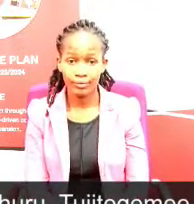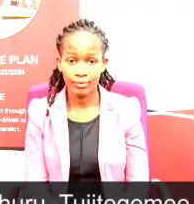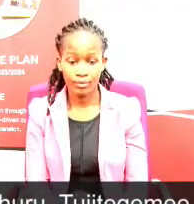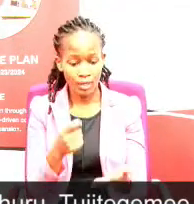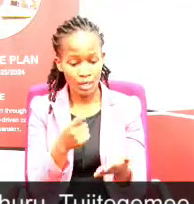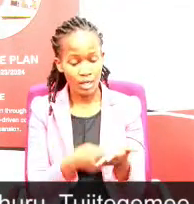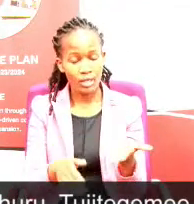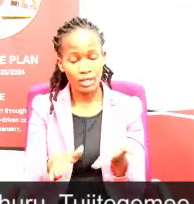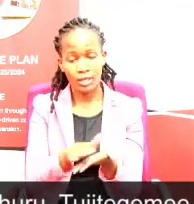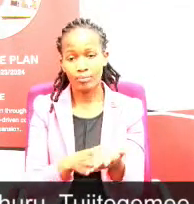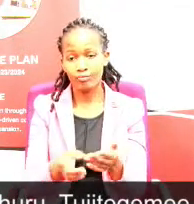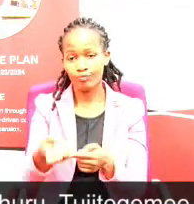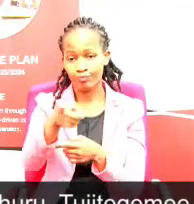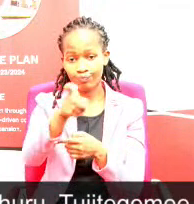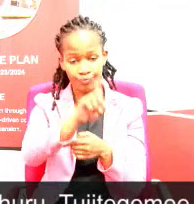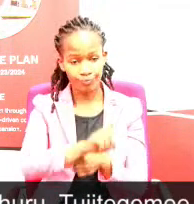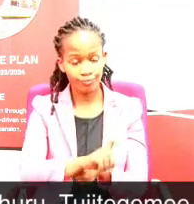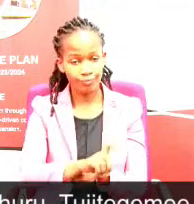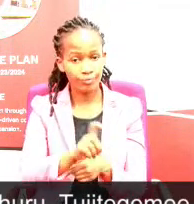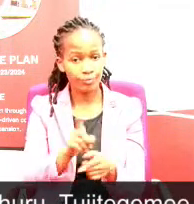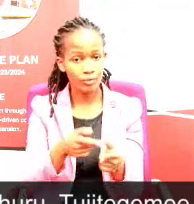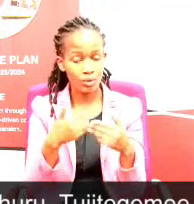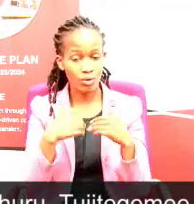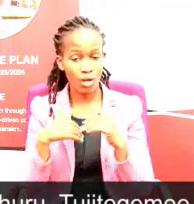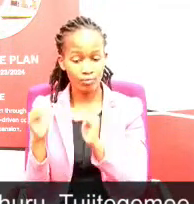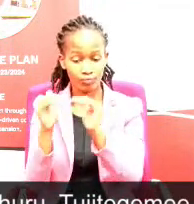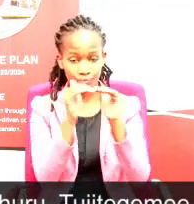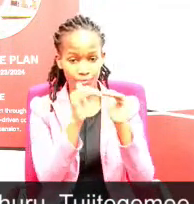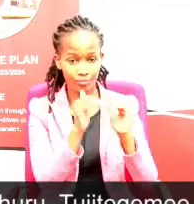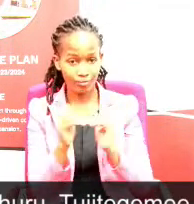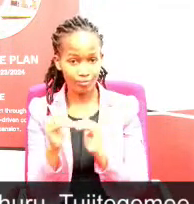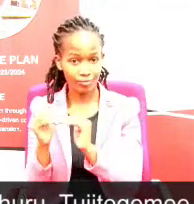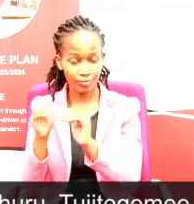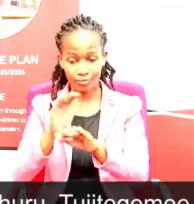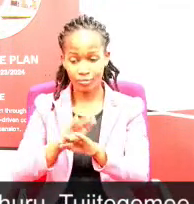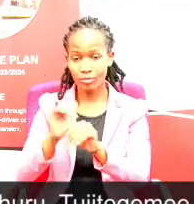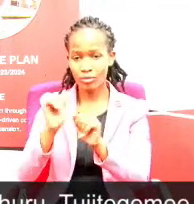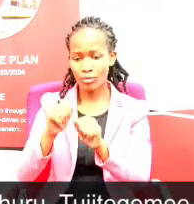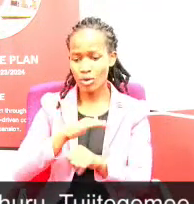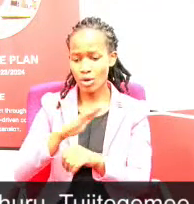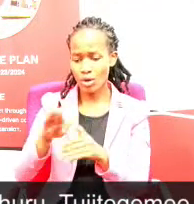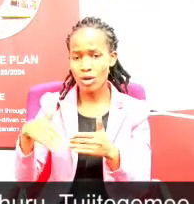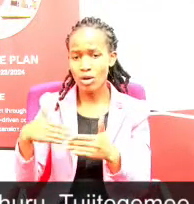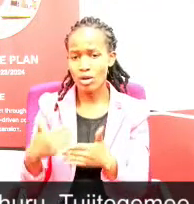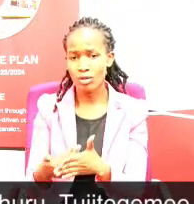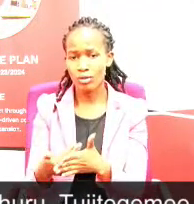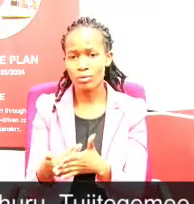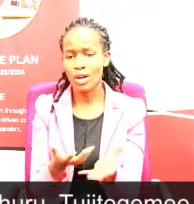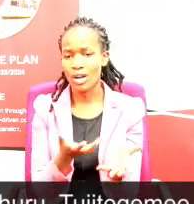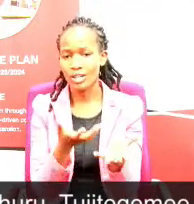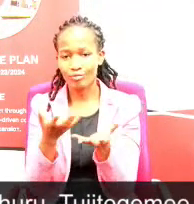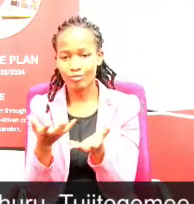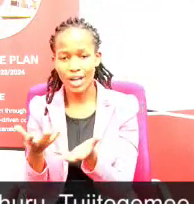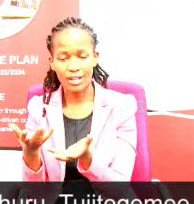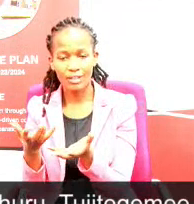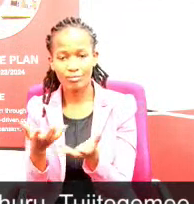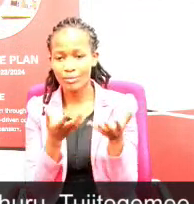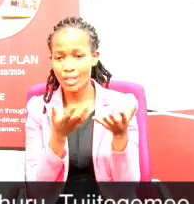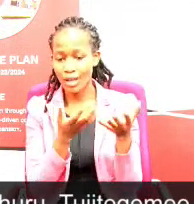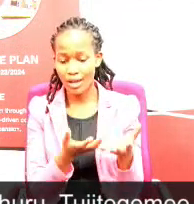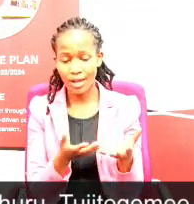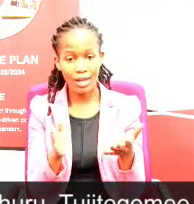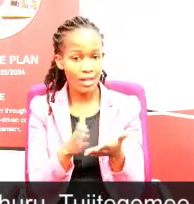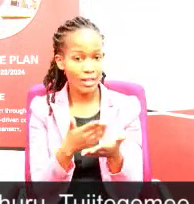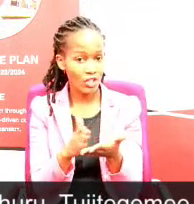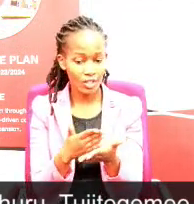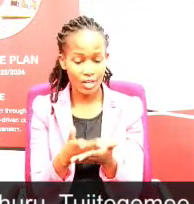tax-based expansion to inject equity, fairness, so that we all bear the burden of our fair share of